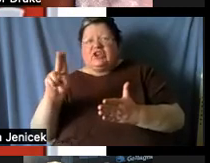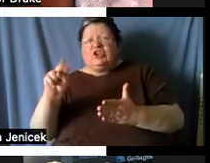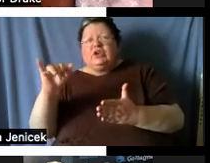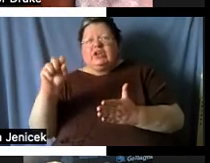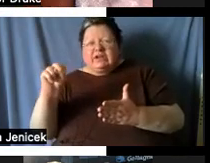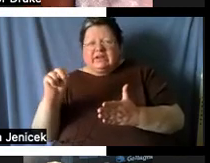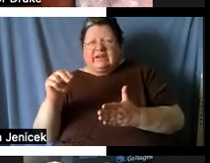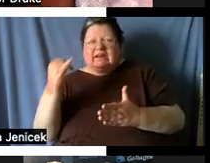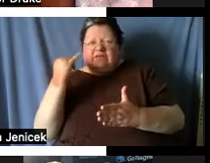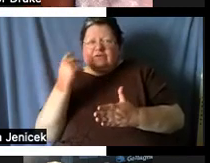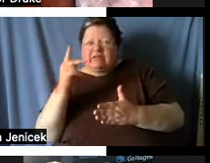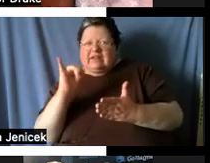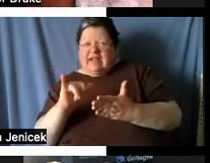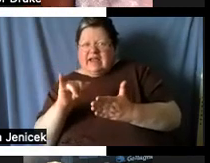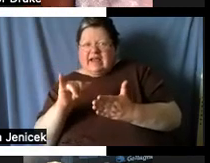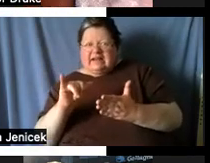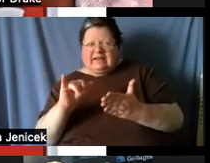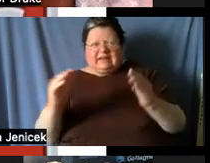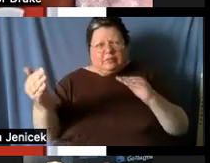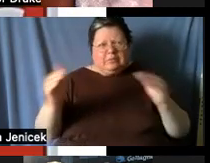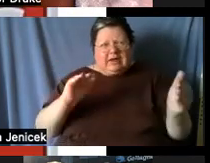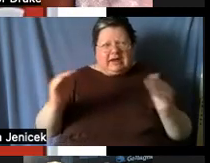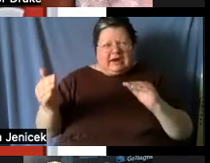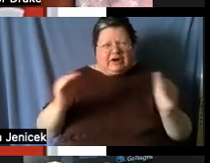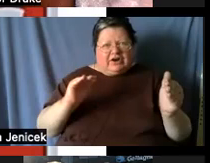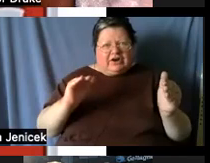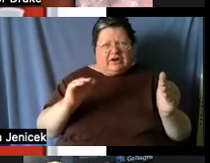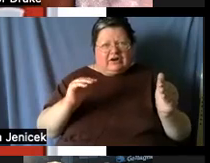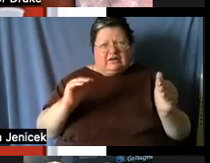at this and compare it to this,